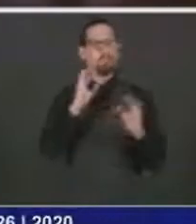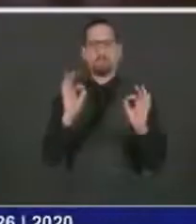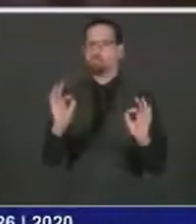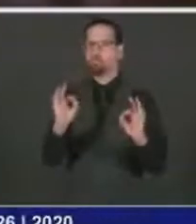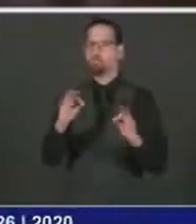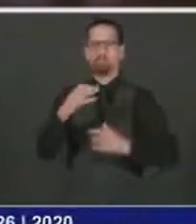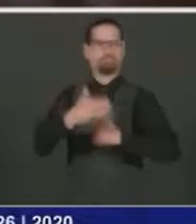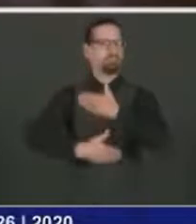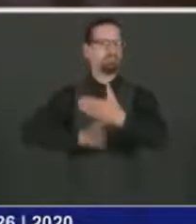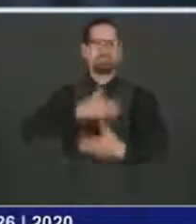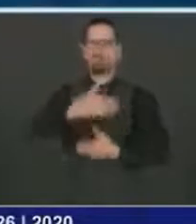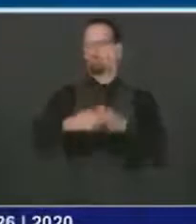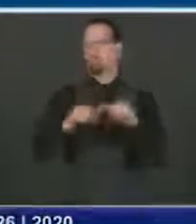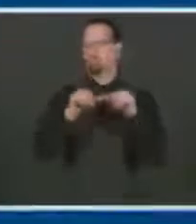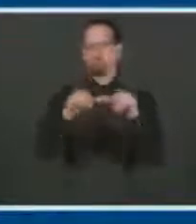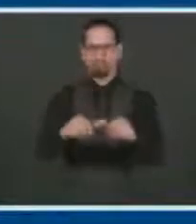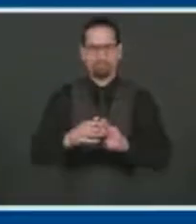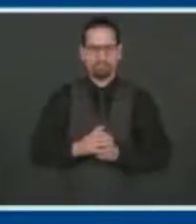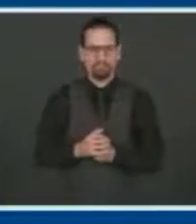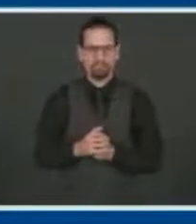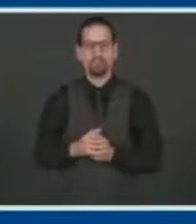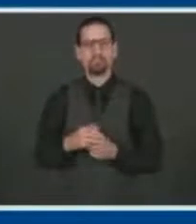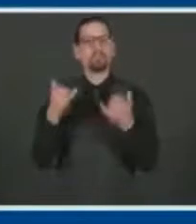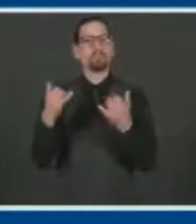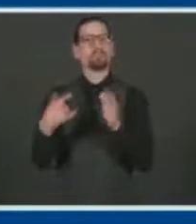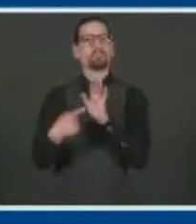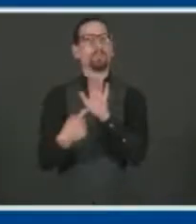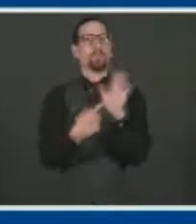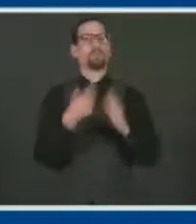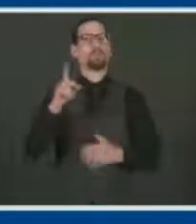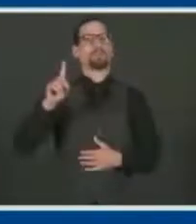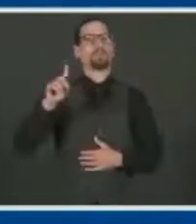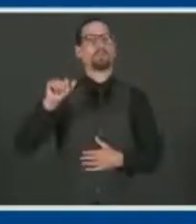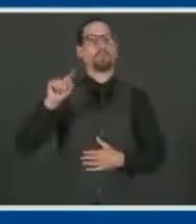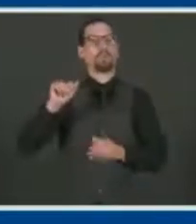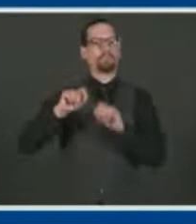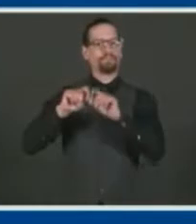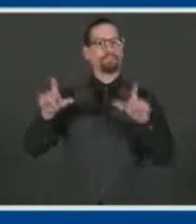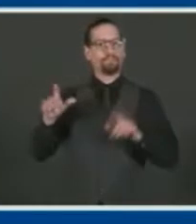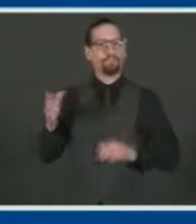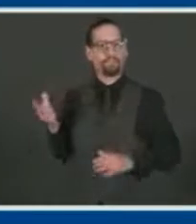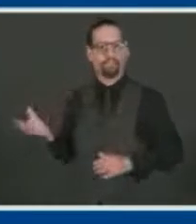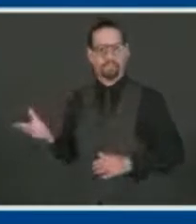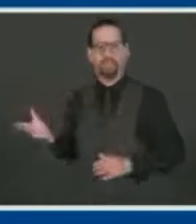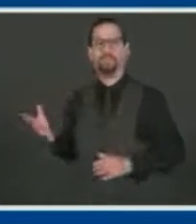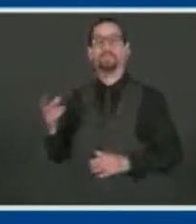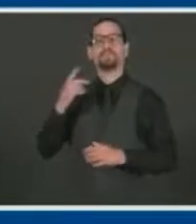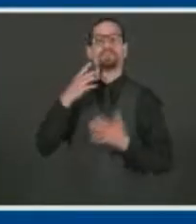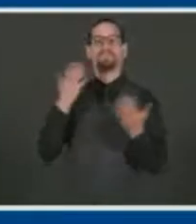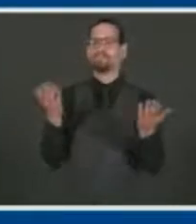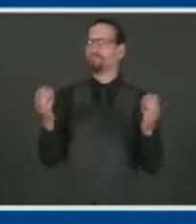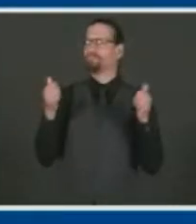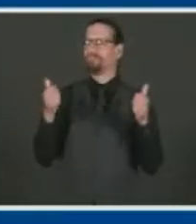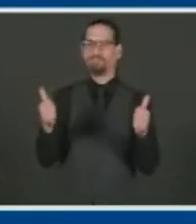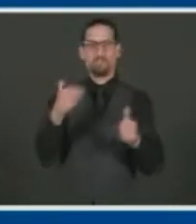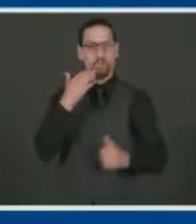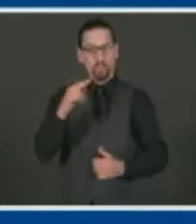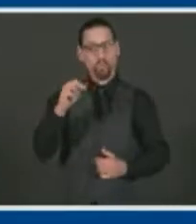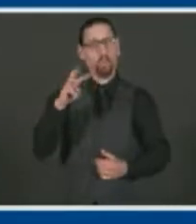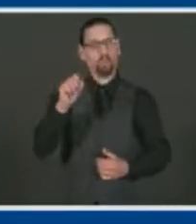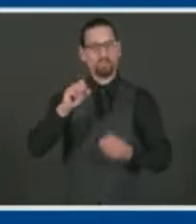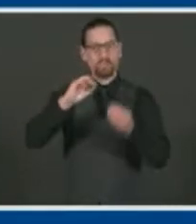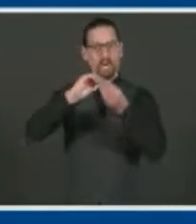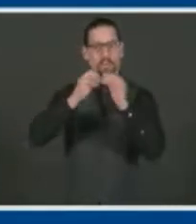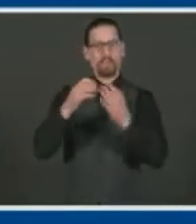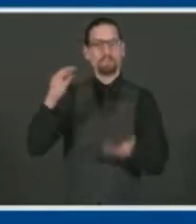is another good news story. We have had weeks of good news now. We really have an excellent trend.